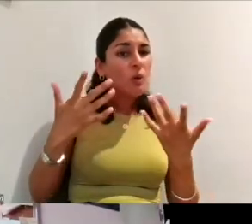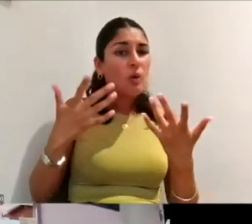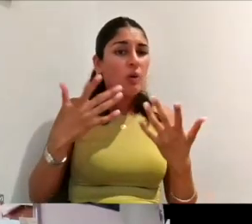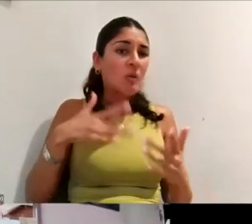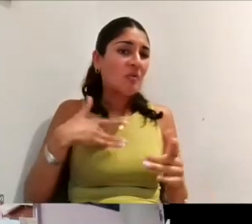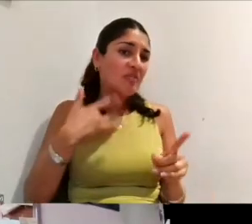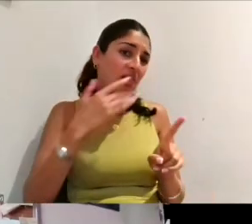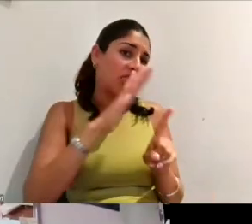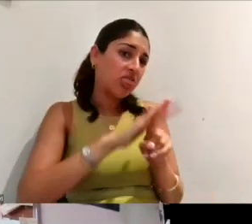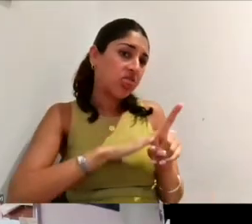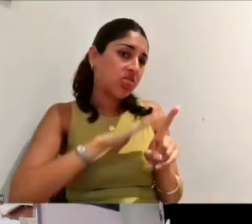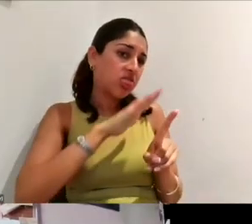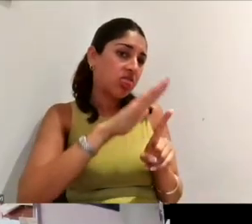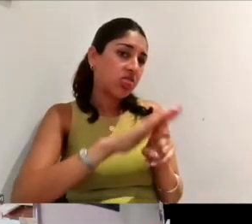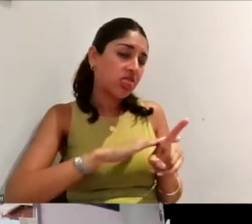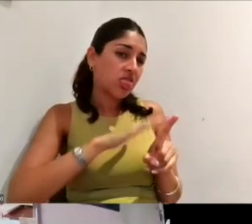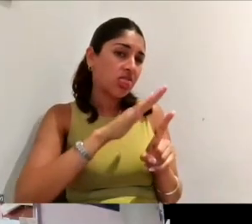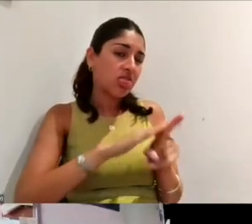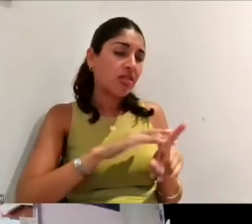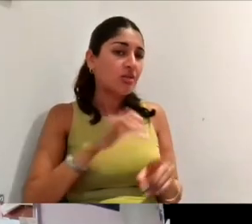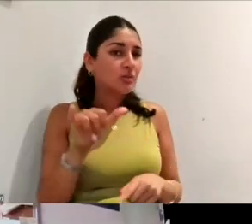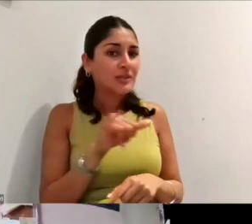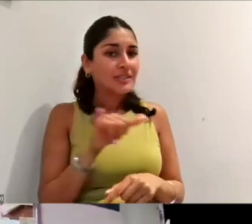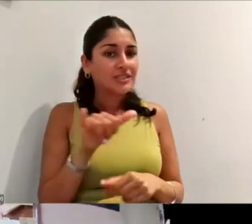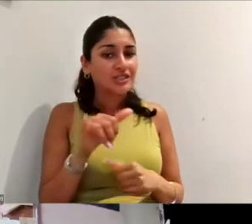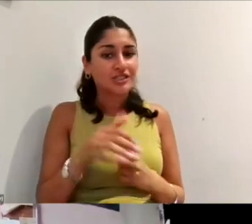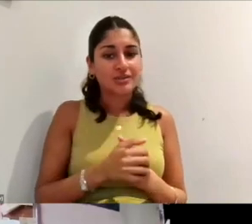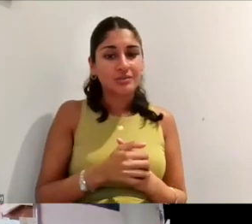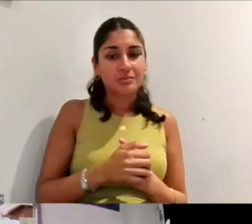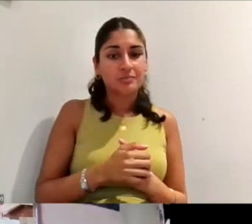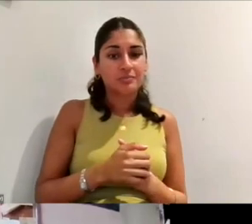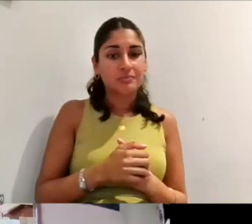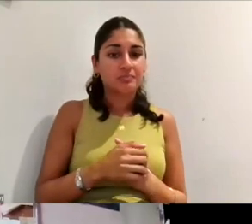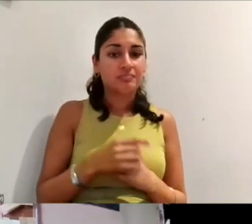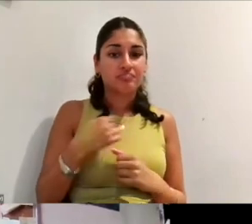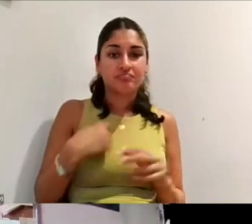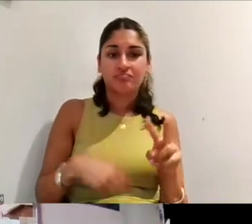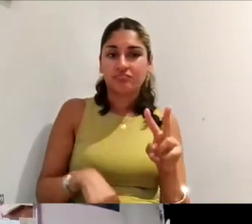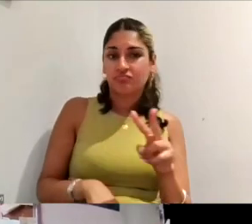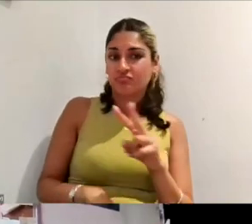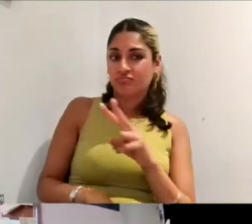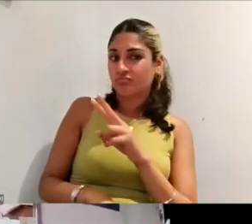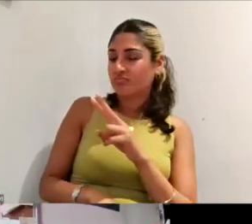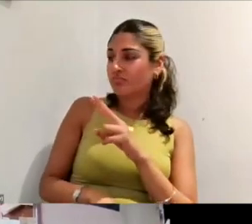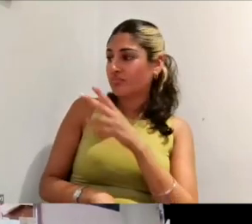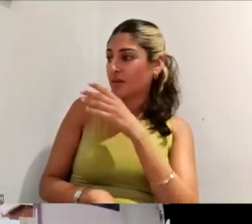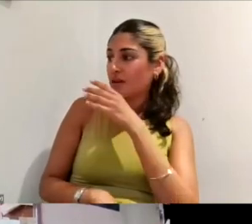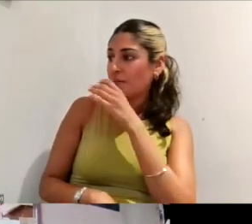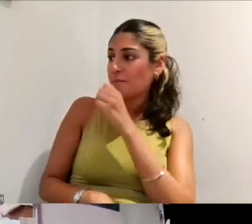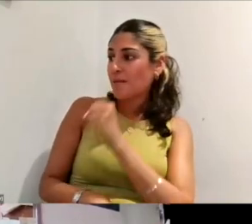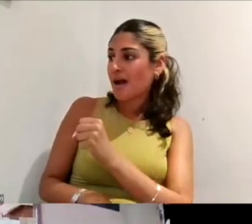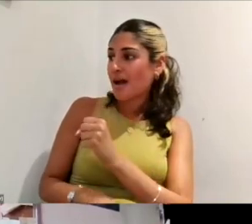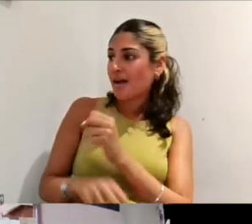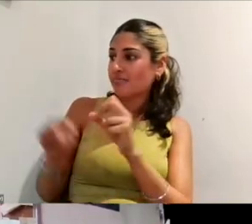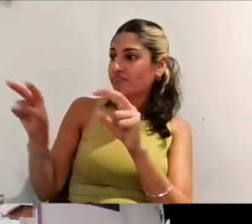I listened to a promise of a man who silently spoke through his